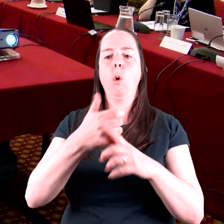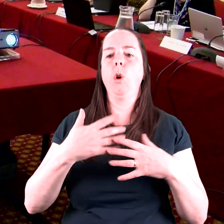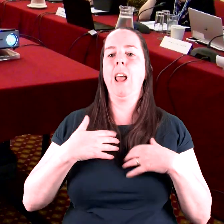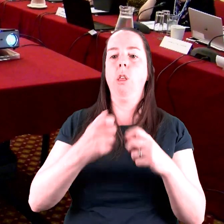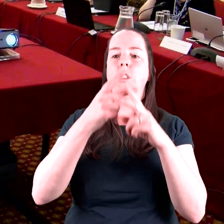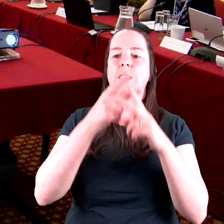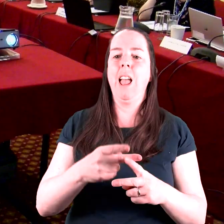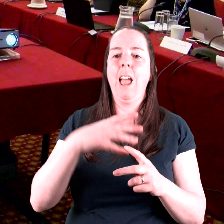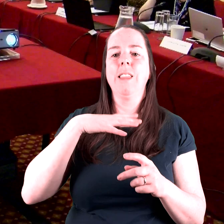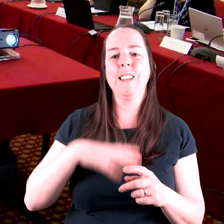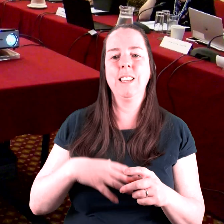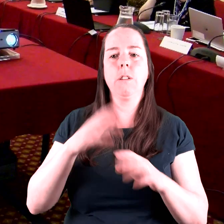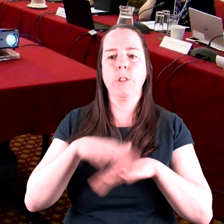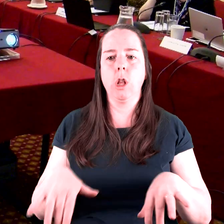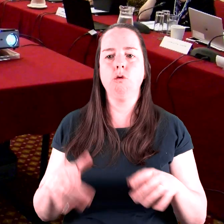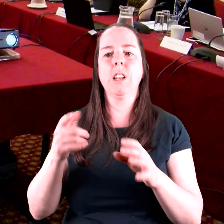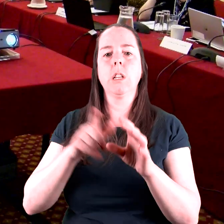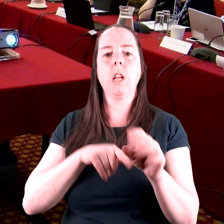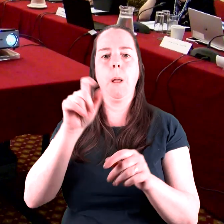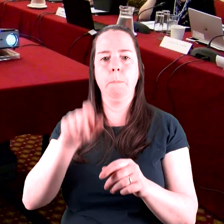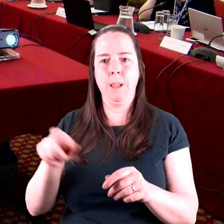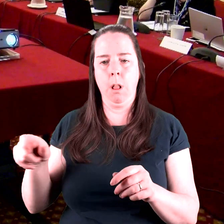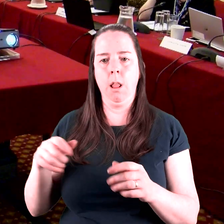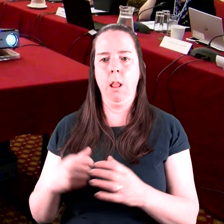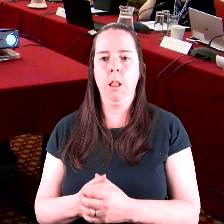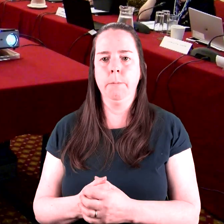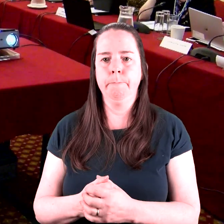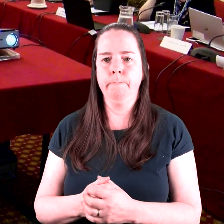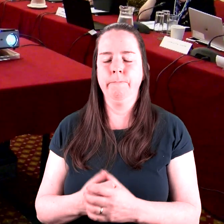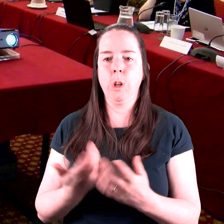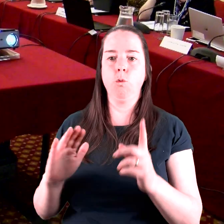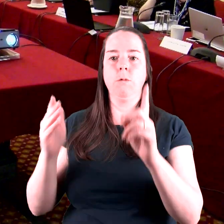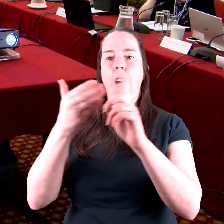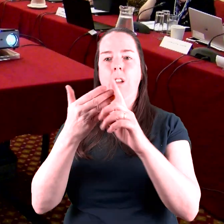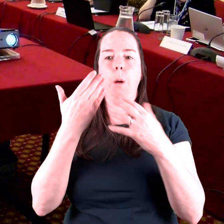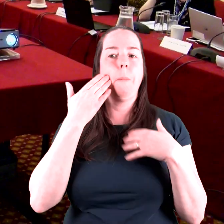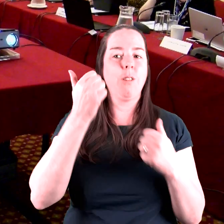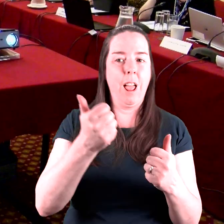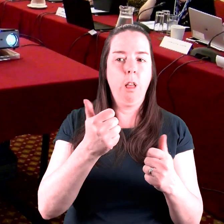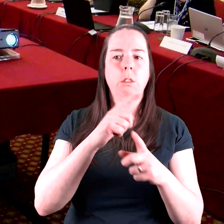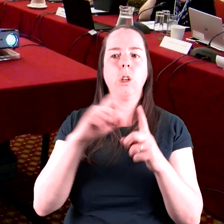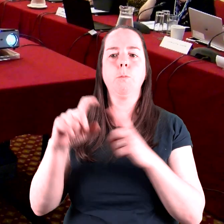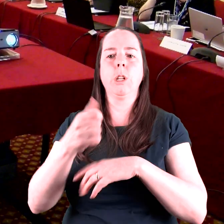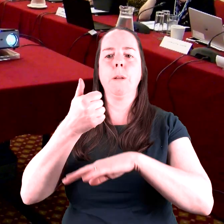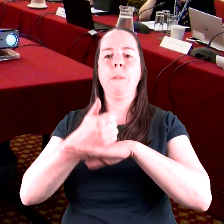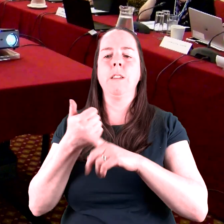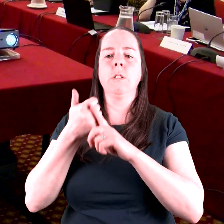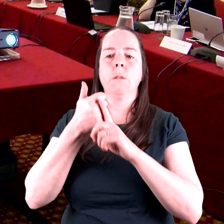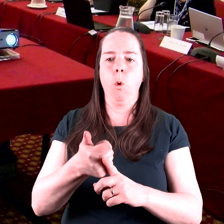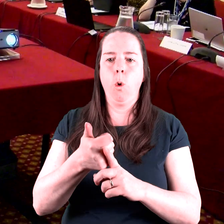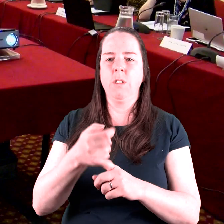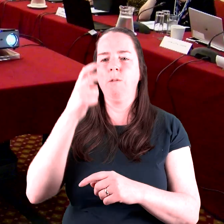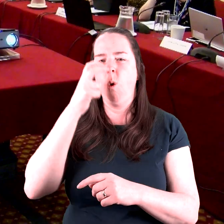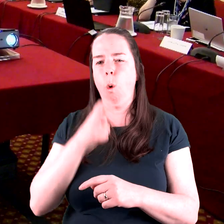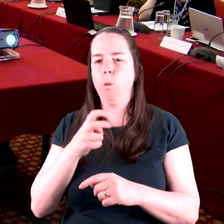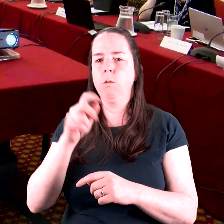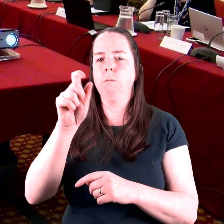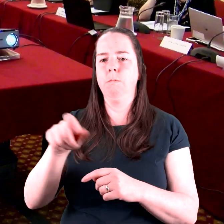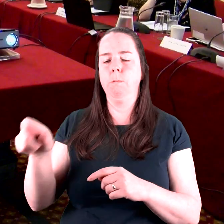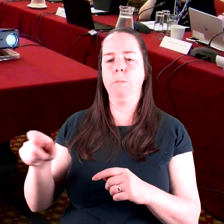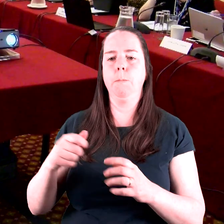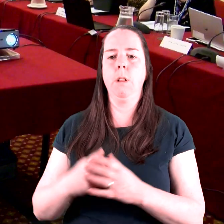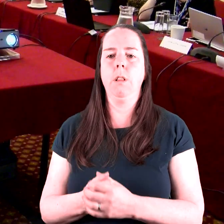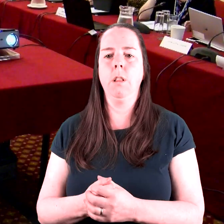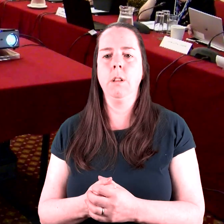and care needs of children and young people, to target mental health, and